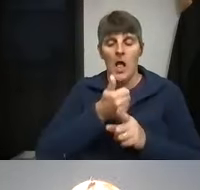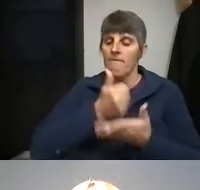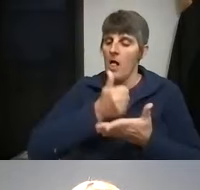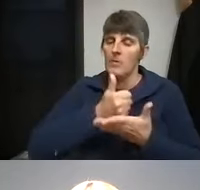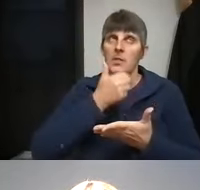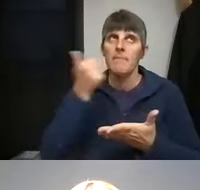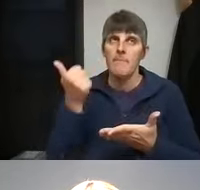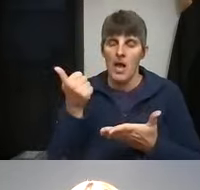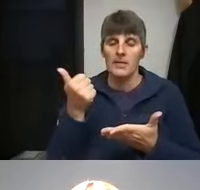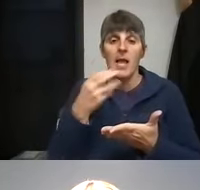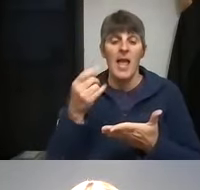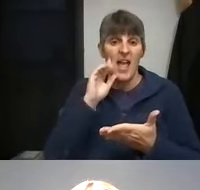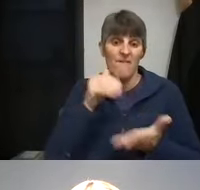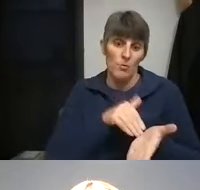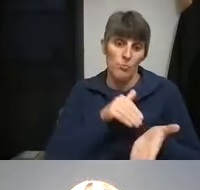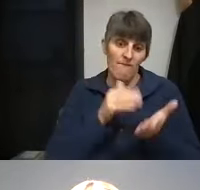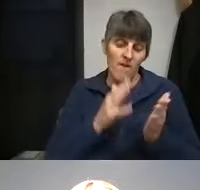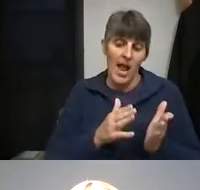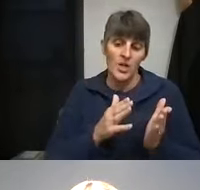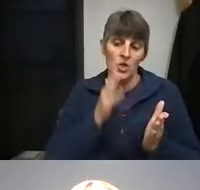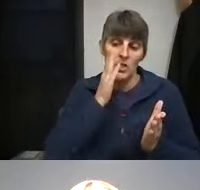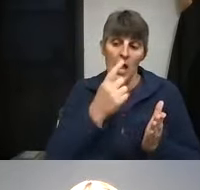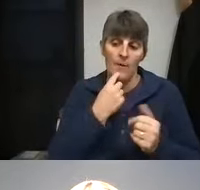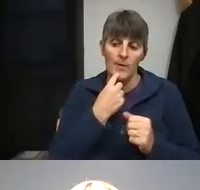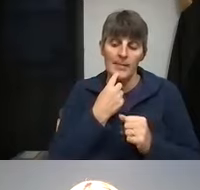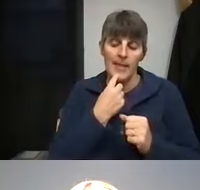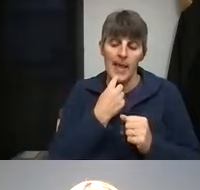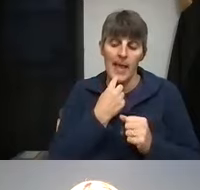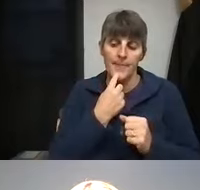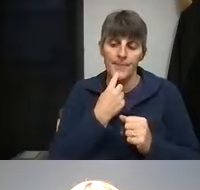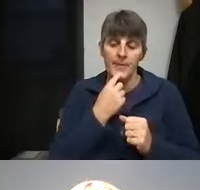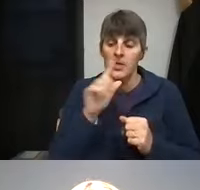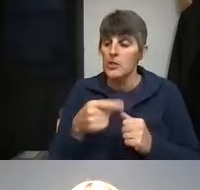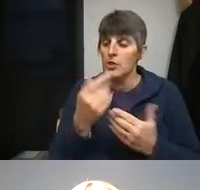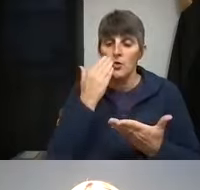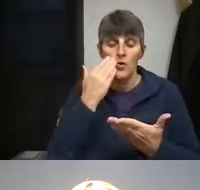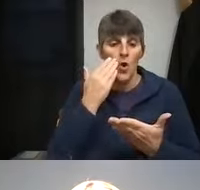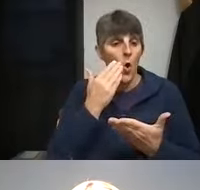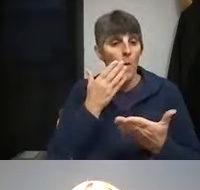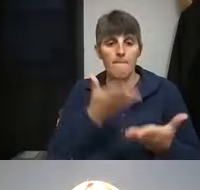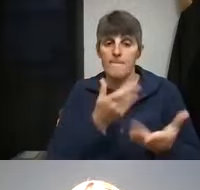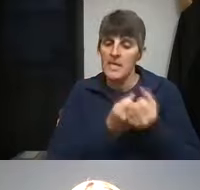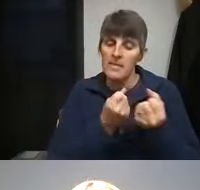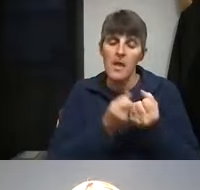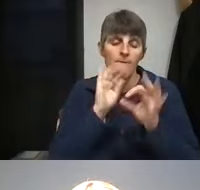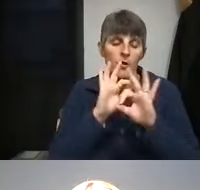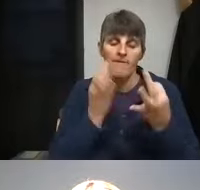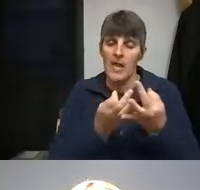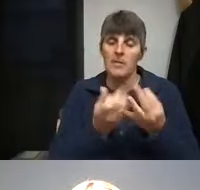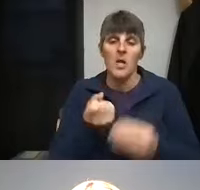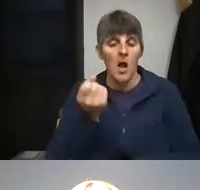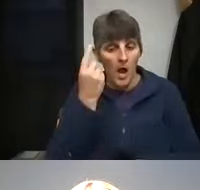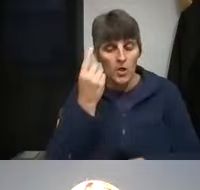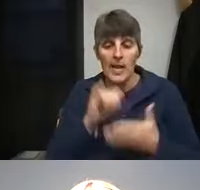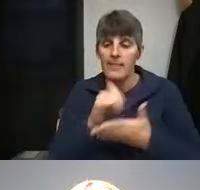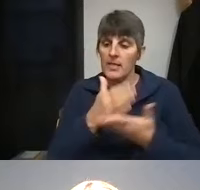best. And for providers, I would say just, being there for the families, understanding that